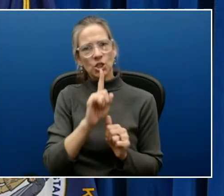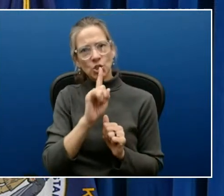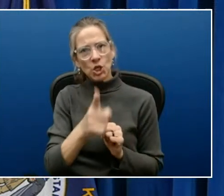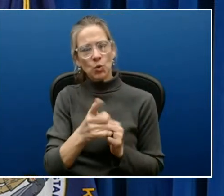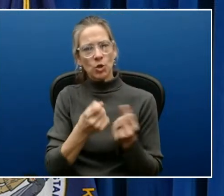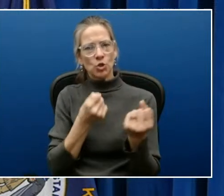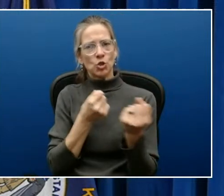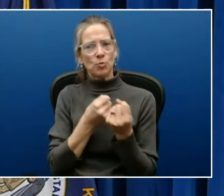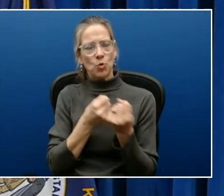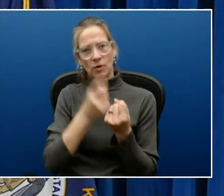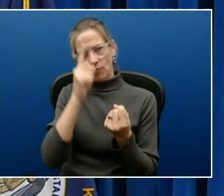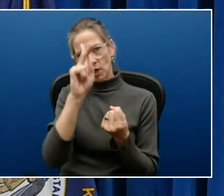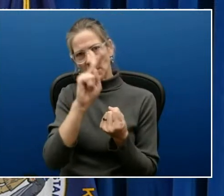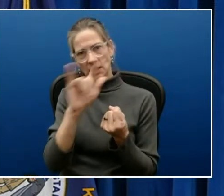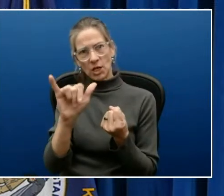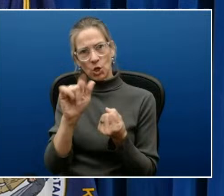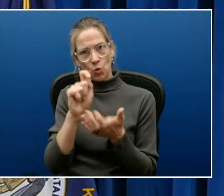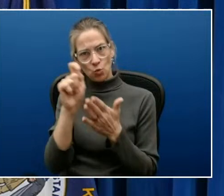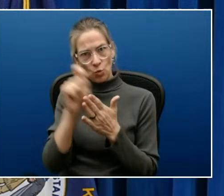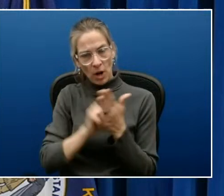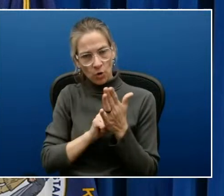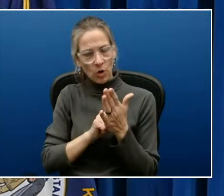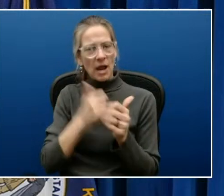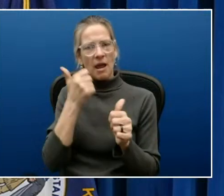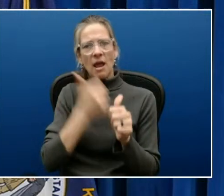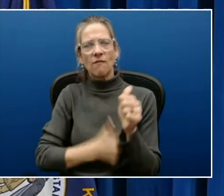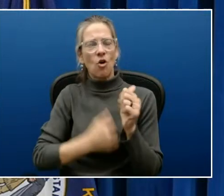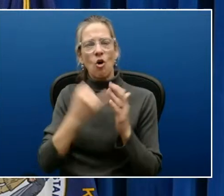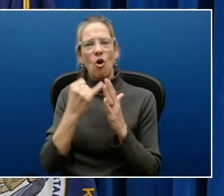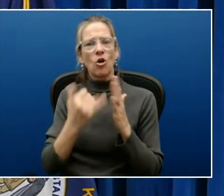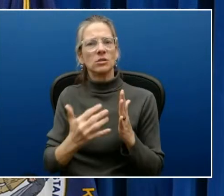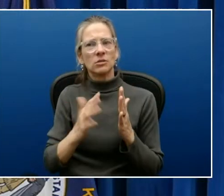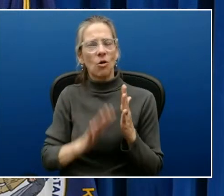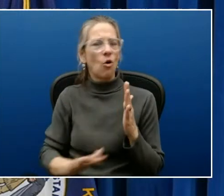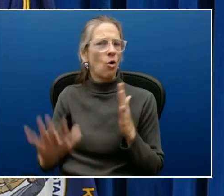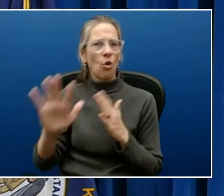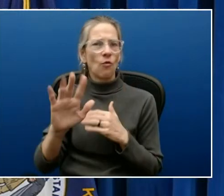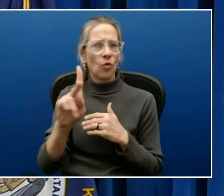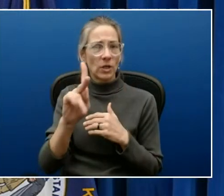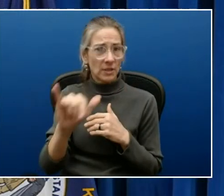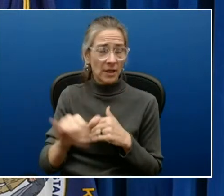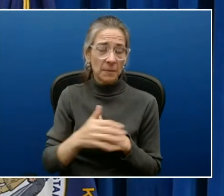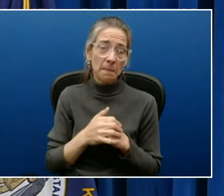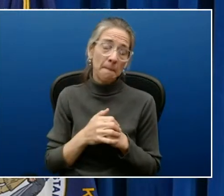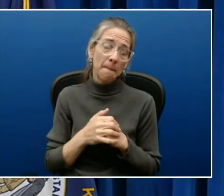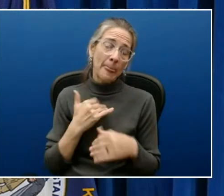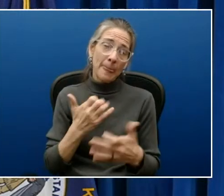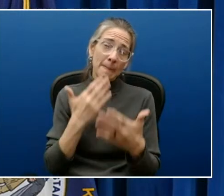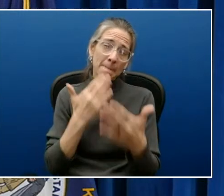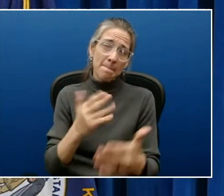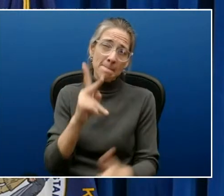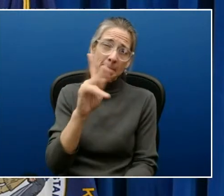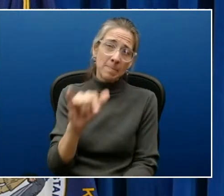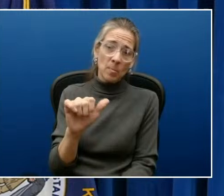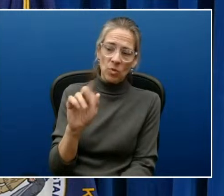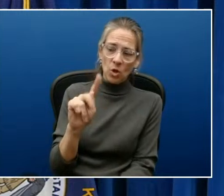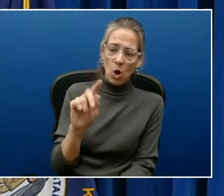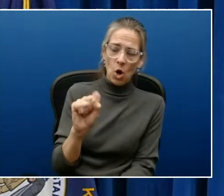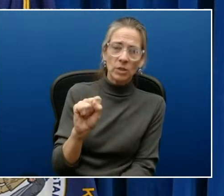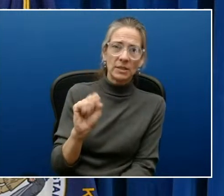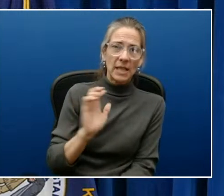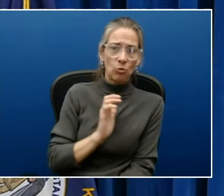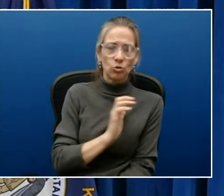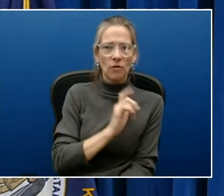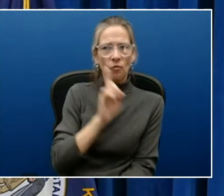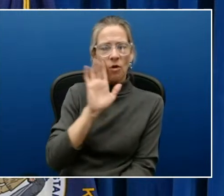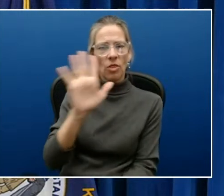Kentucky writers and every artist across the Commonwealth. I also want to thank the Kentucky Arts Council for their ongoing efforts